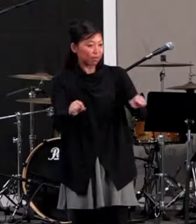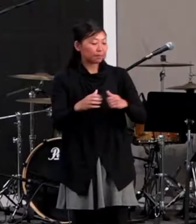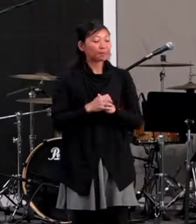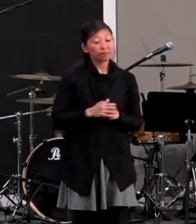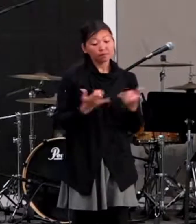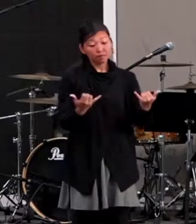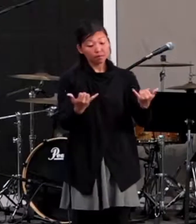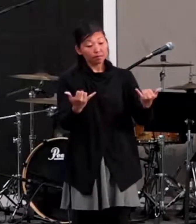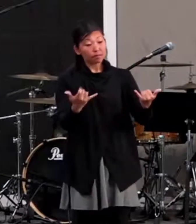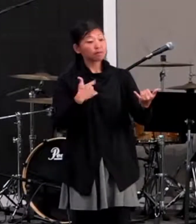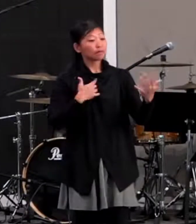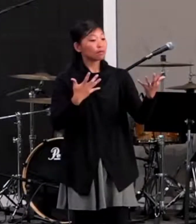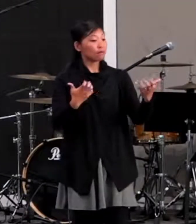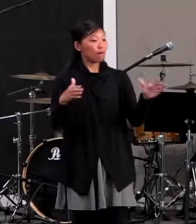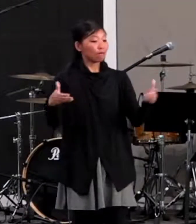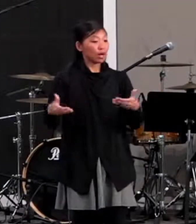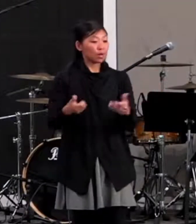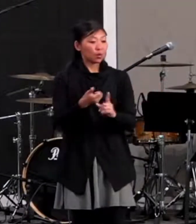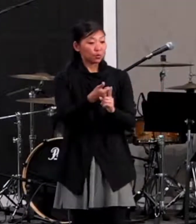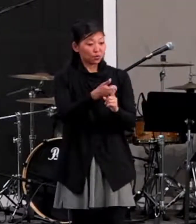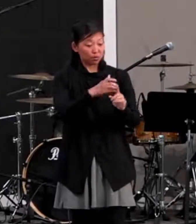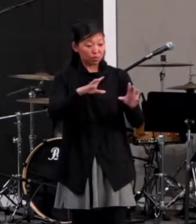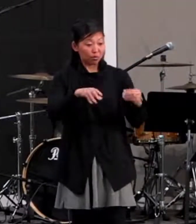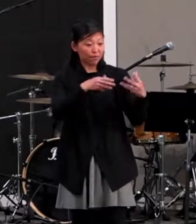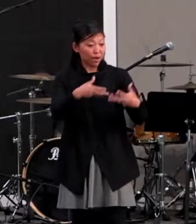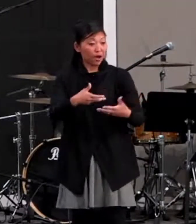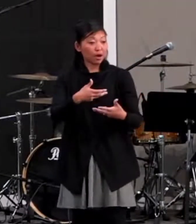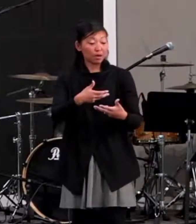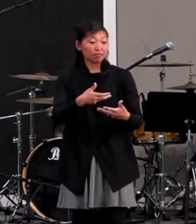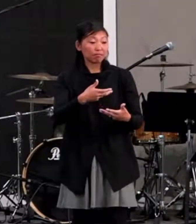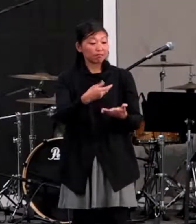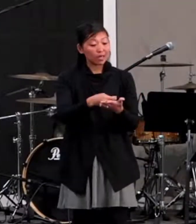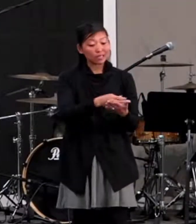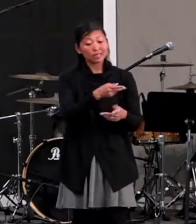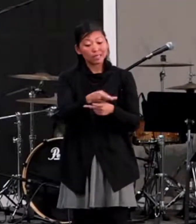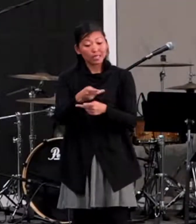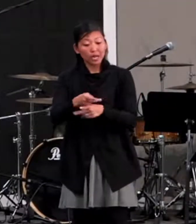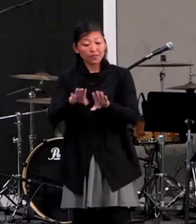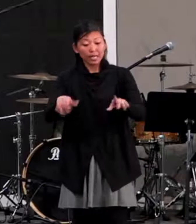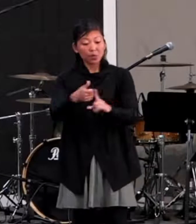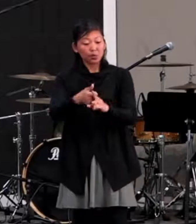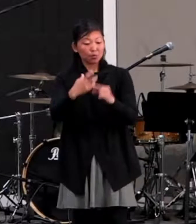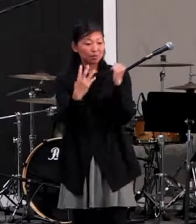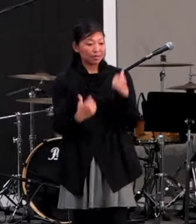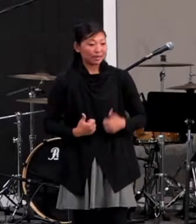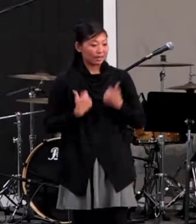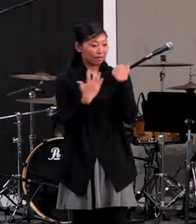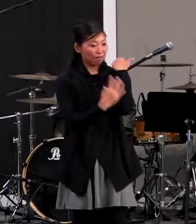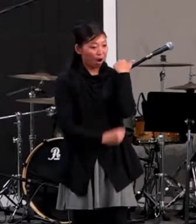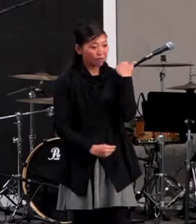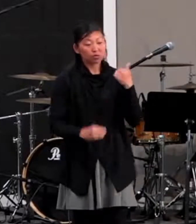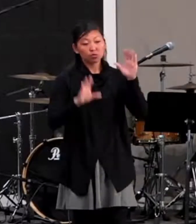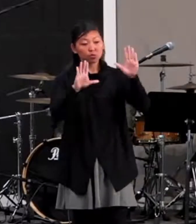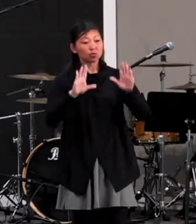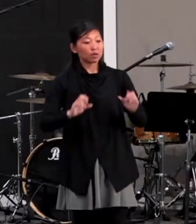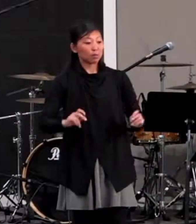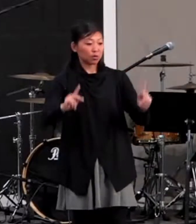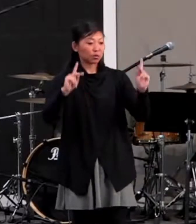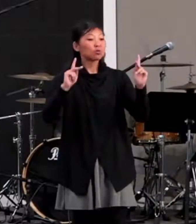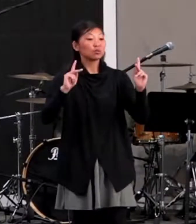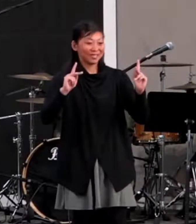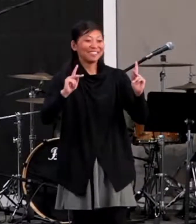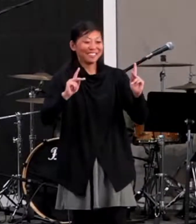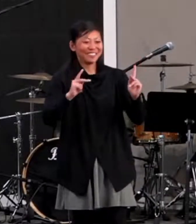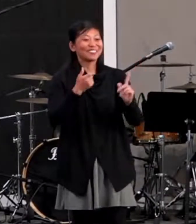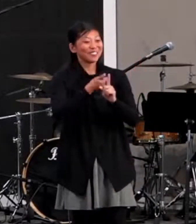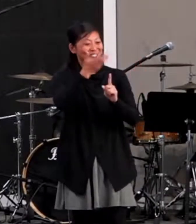And today, I would like to invite you to provide that hope for a child living in poverty. This is a great opportunity to answer calls for God